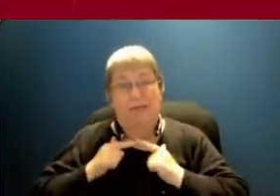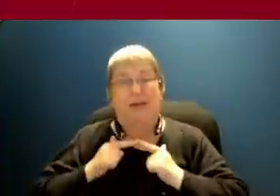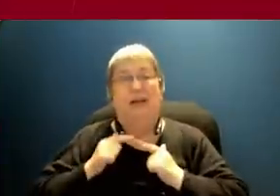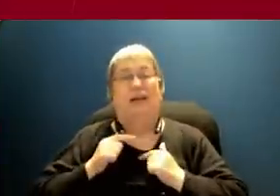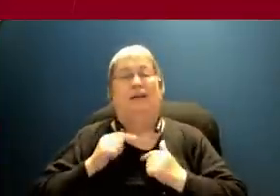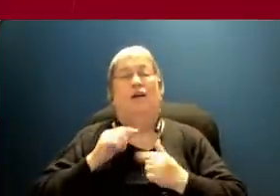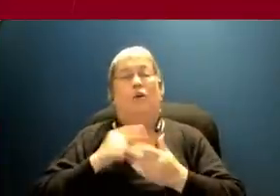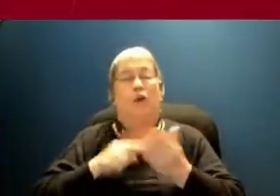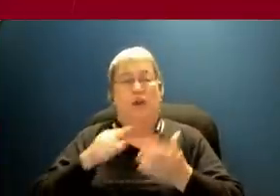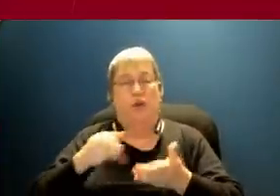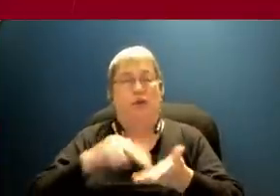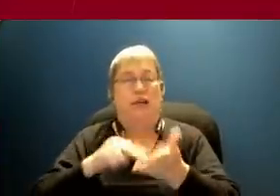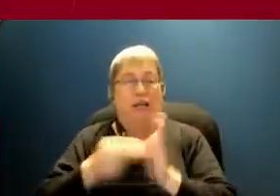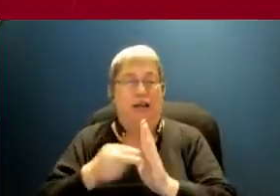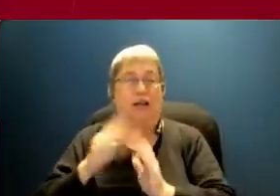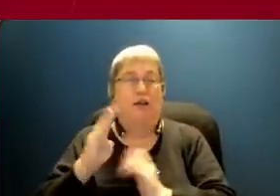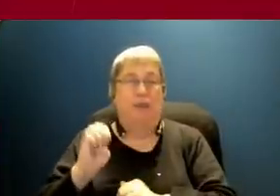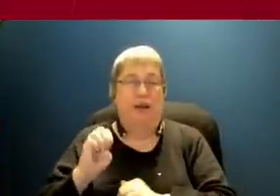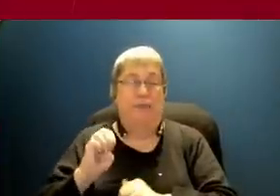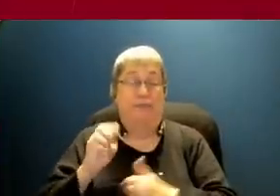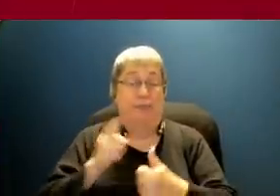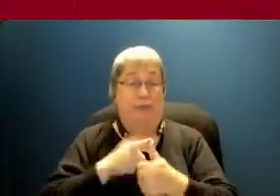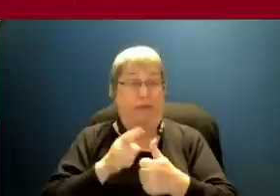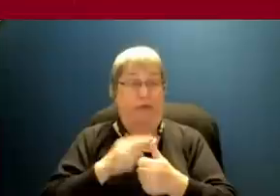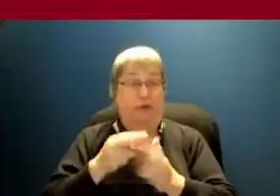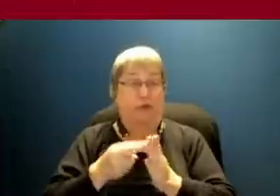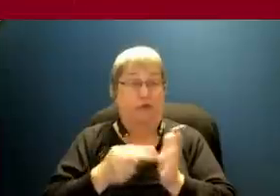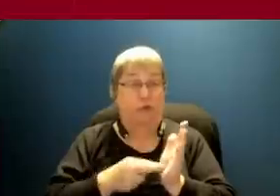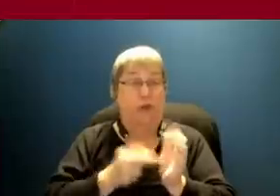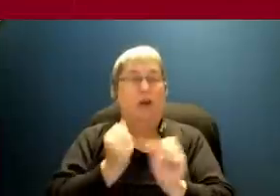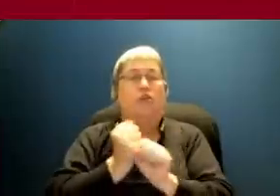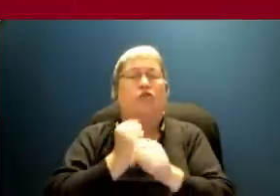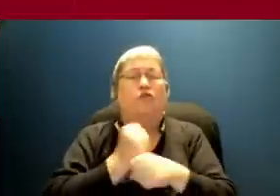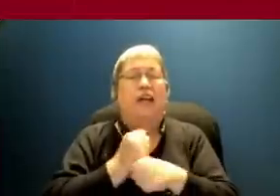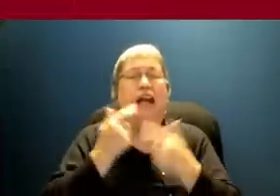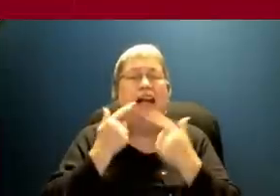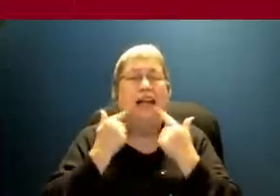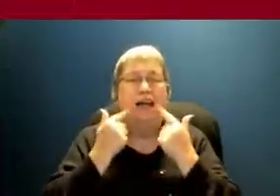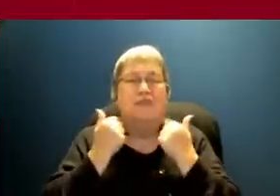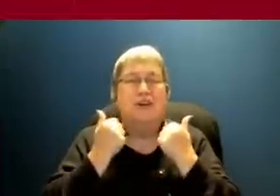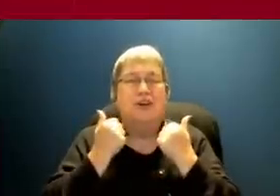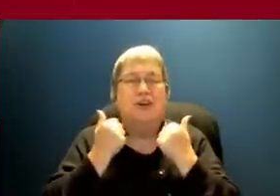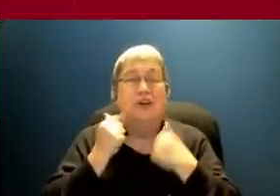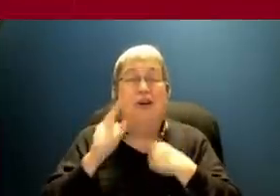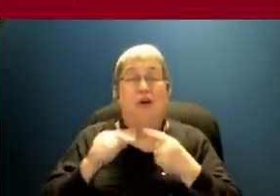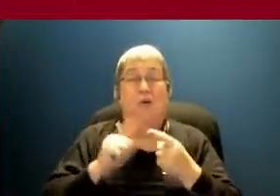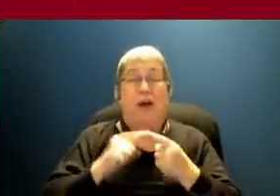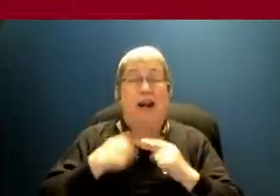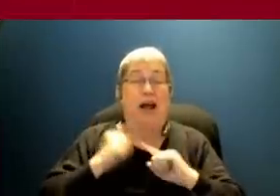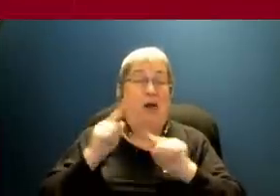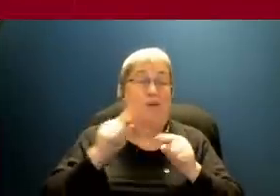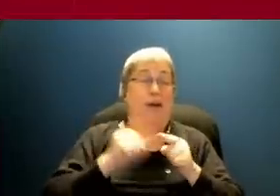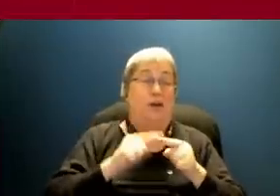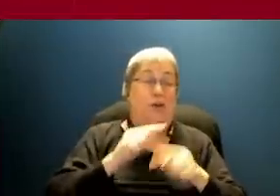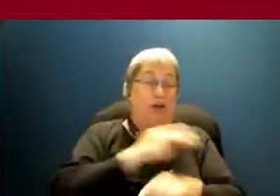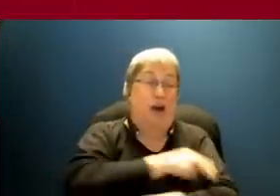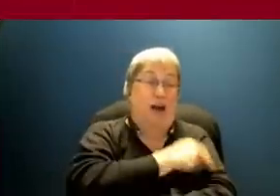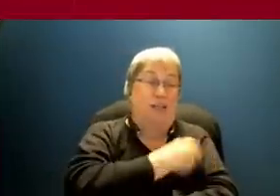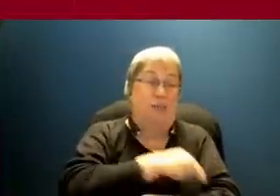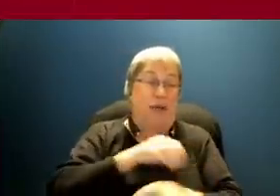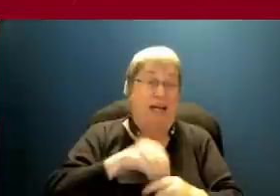number one, create laughter. When I showed up to the hospital in California to receive my